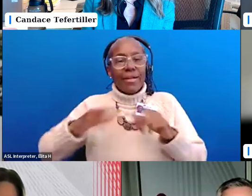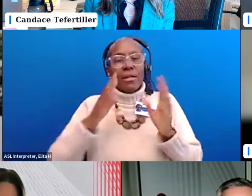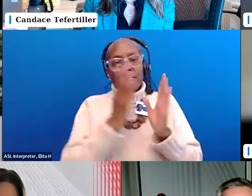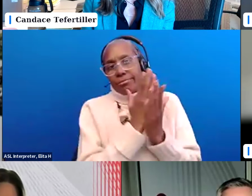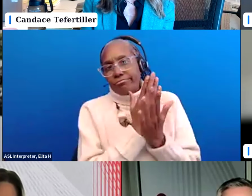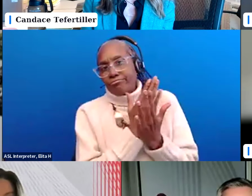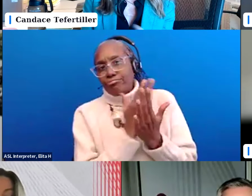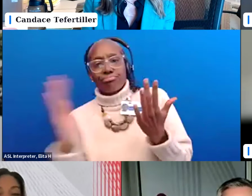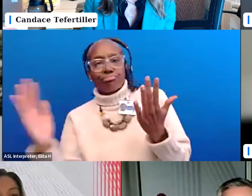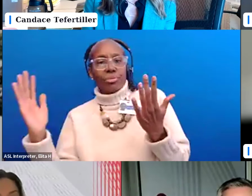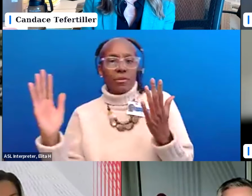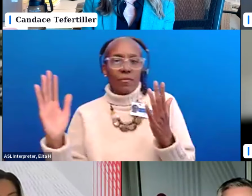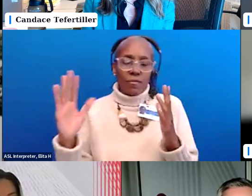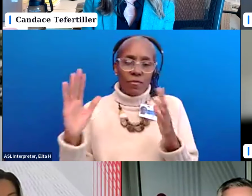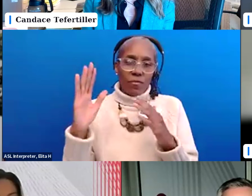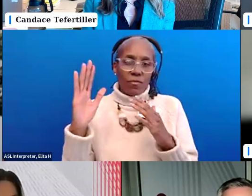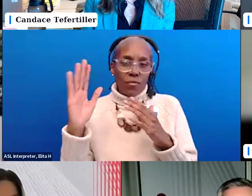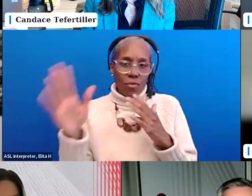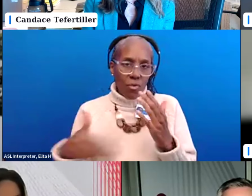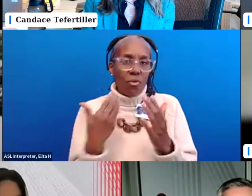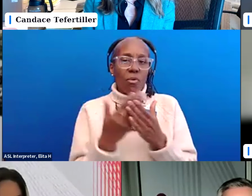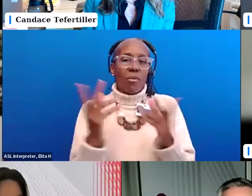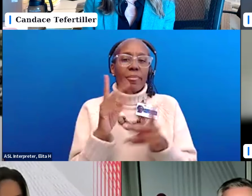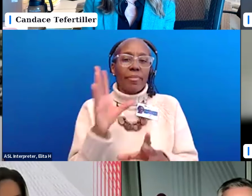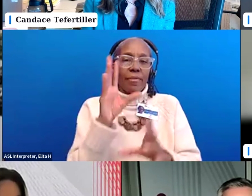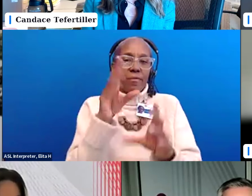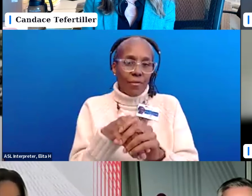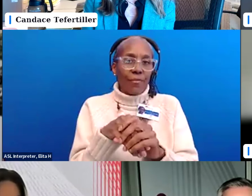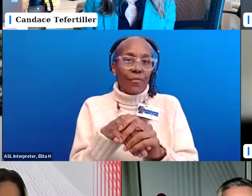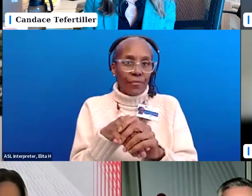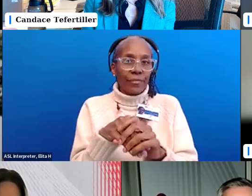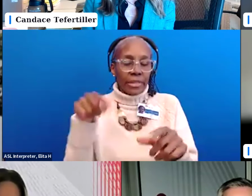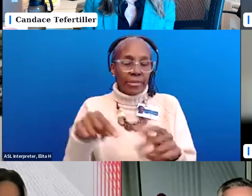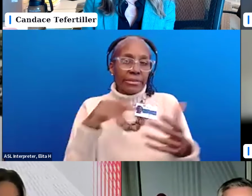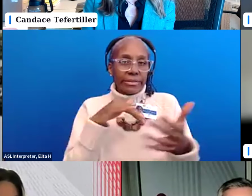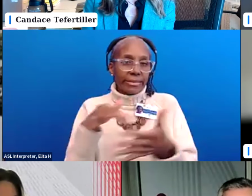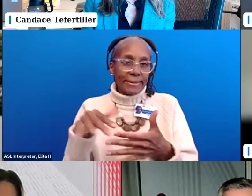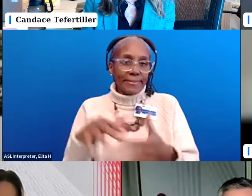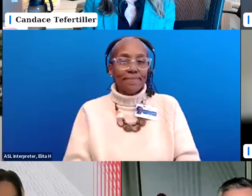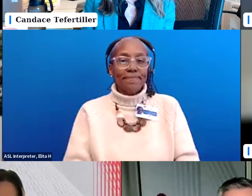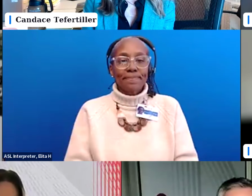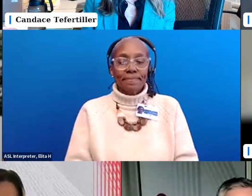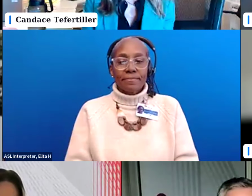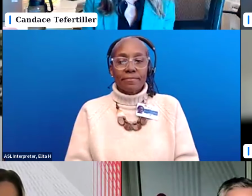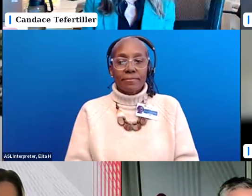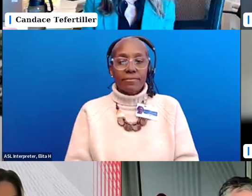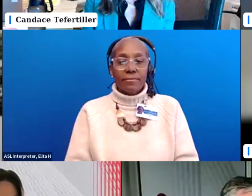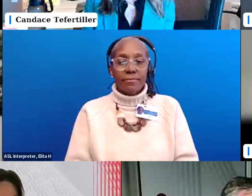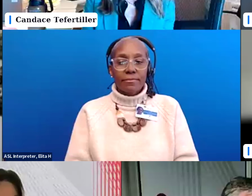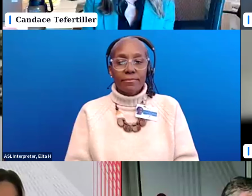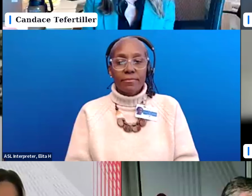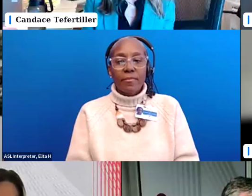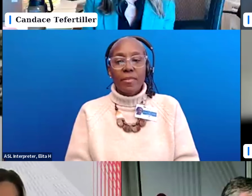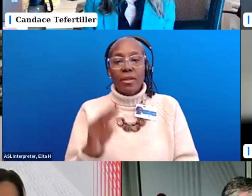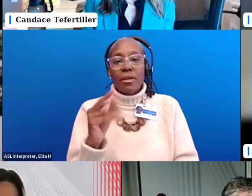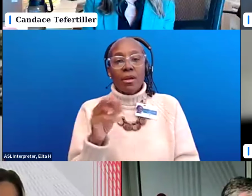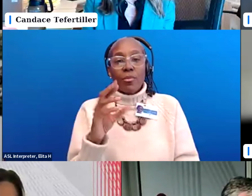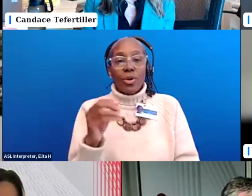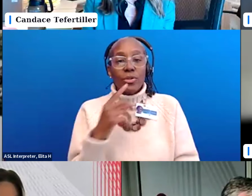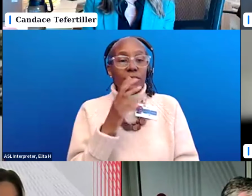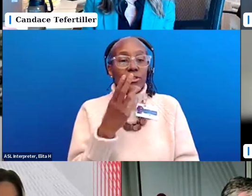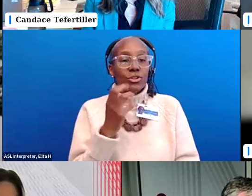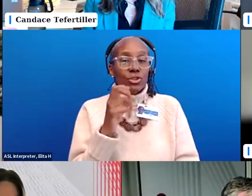across the board for the individuals who participated in this study. Thank you, Candy. And